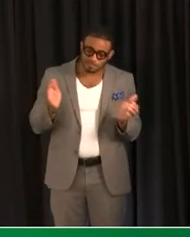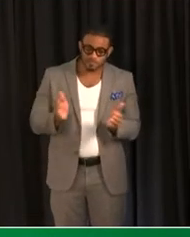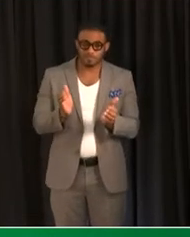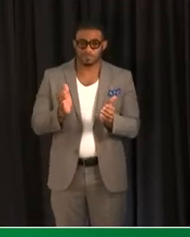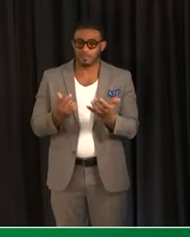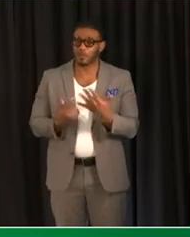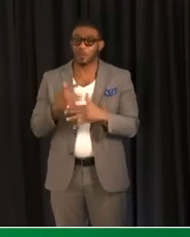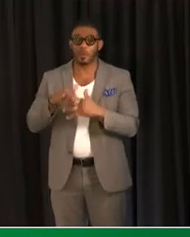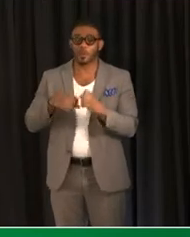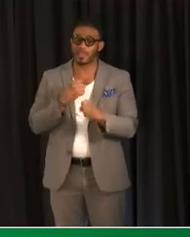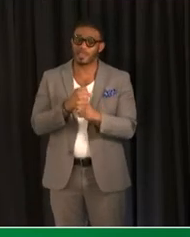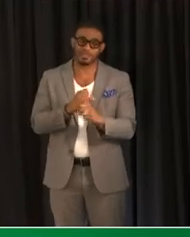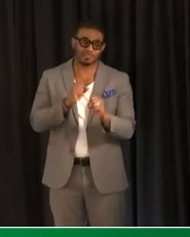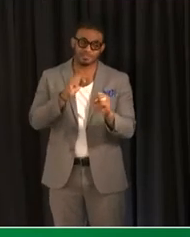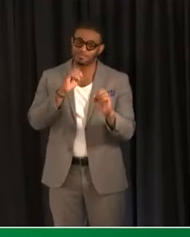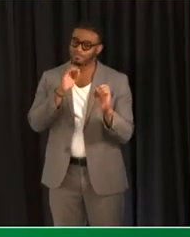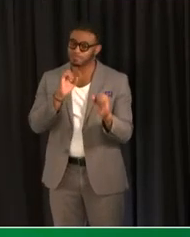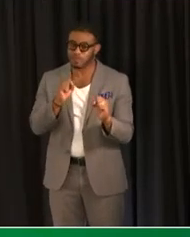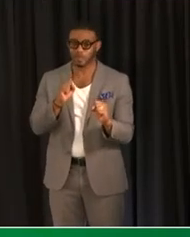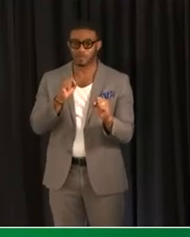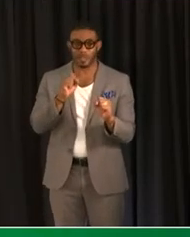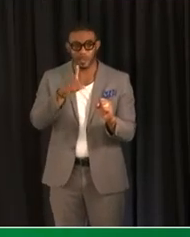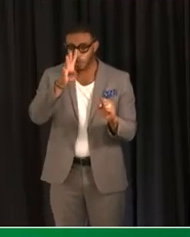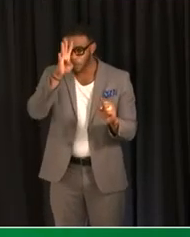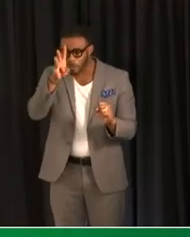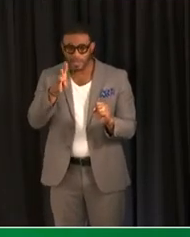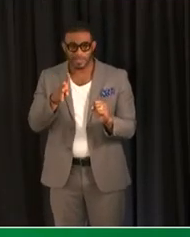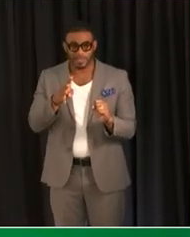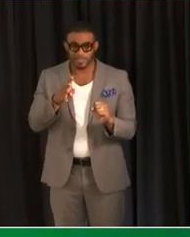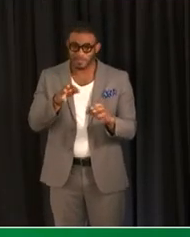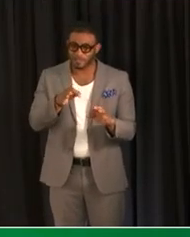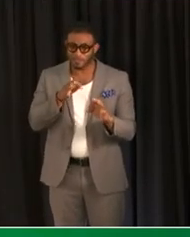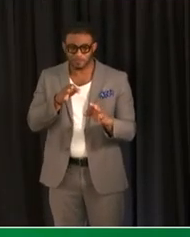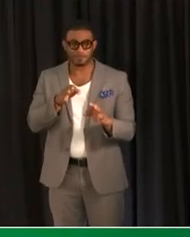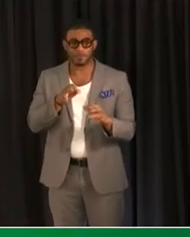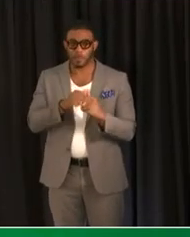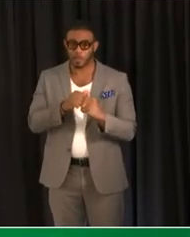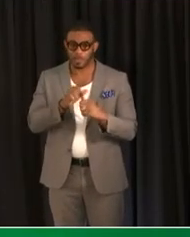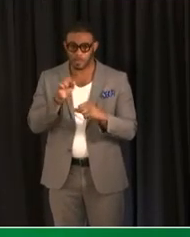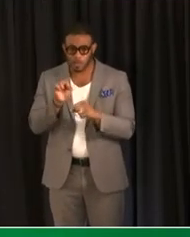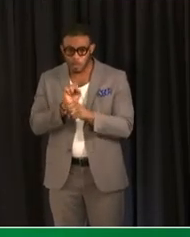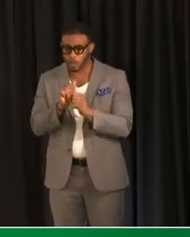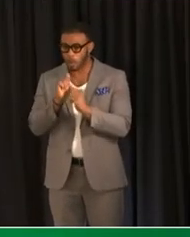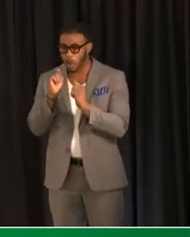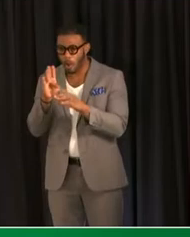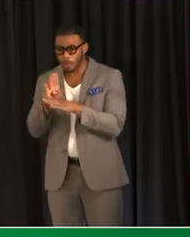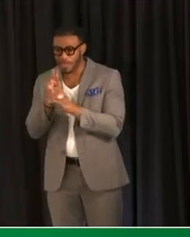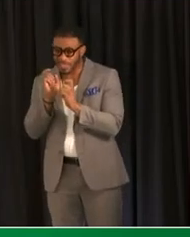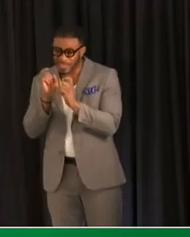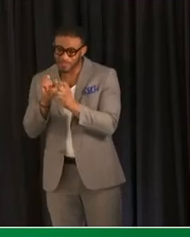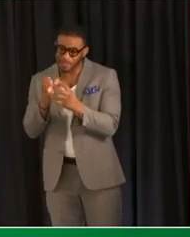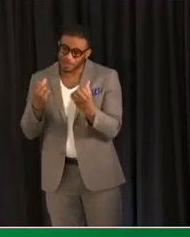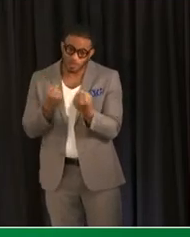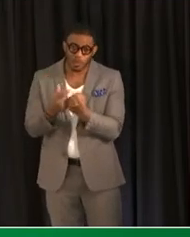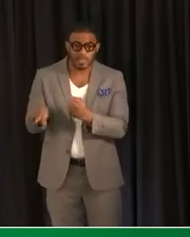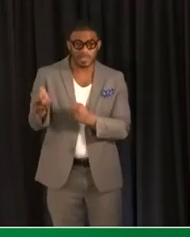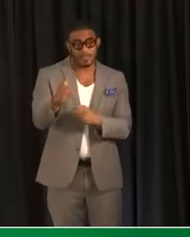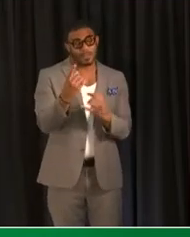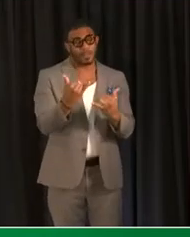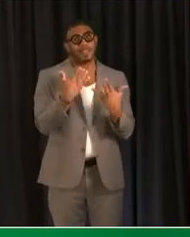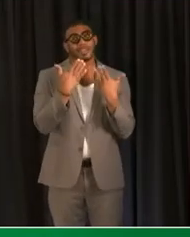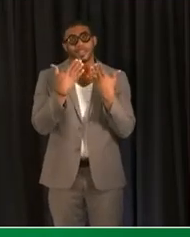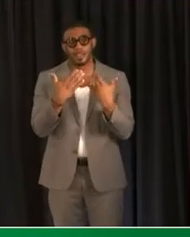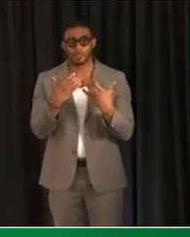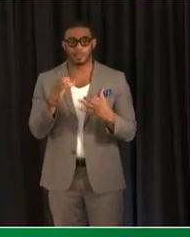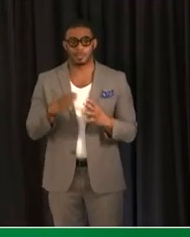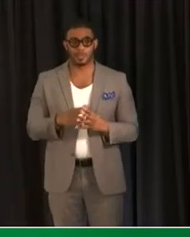and leadership throughout this whole year, being so creative and nimble in getting our businesses much support that they really